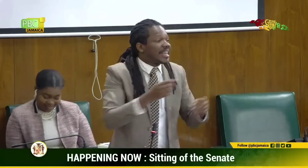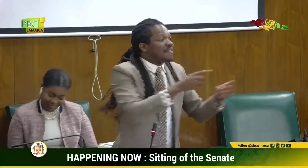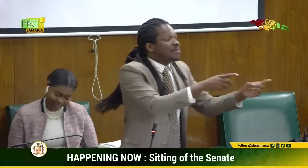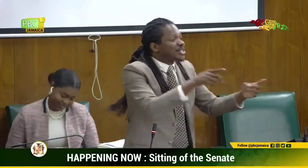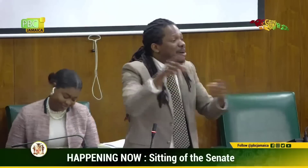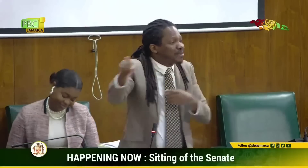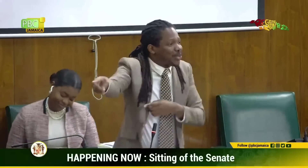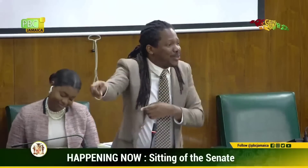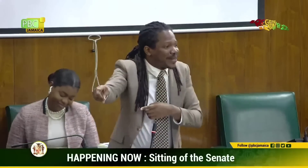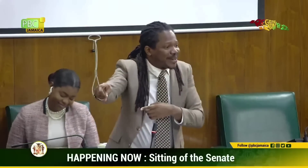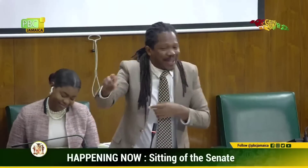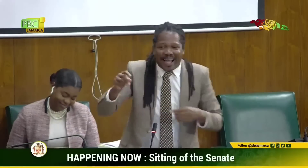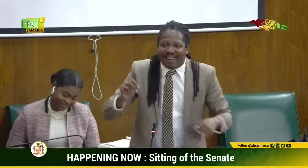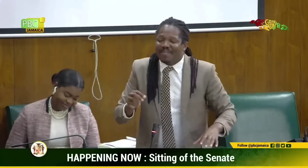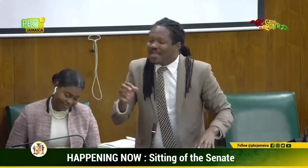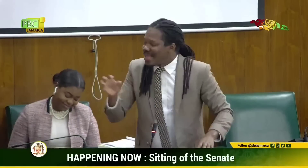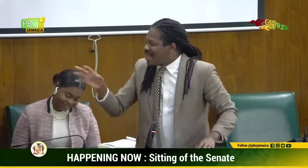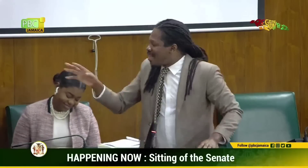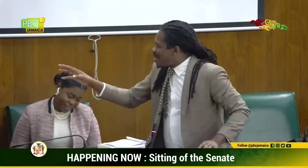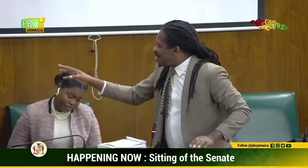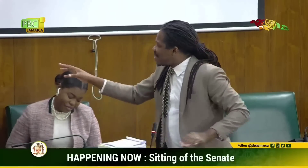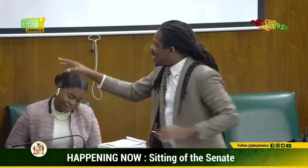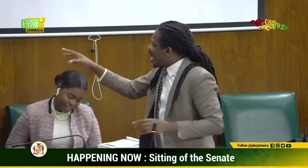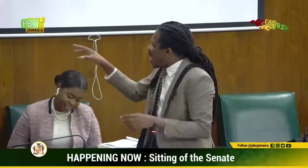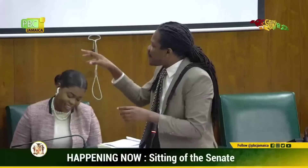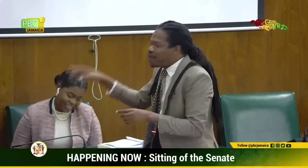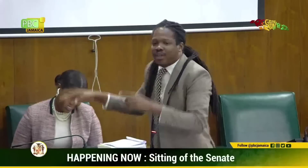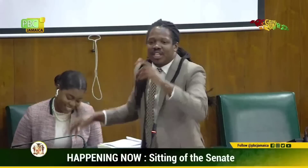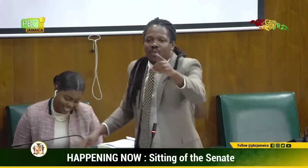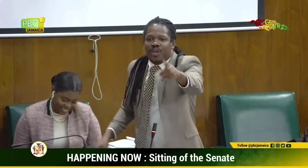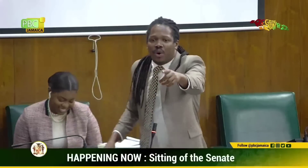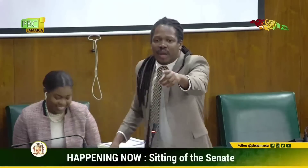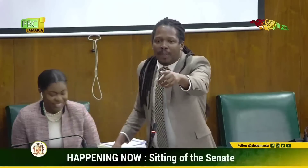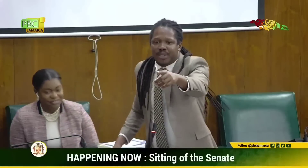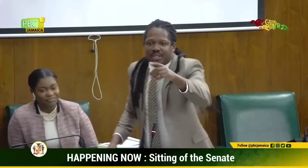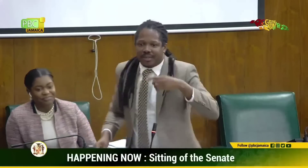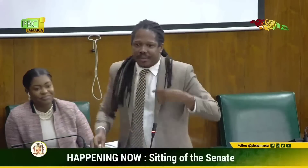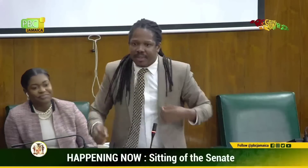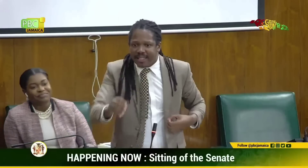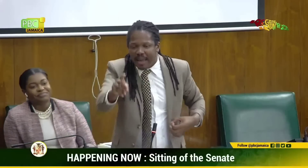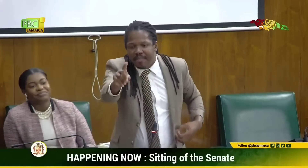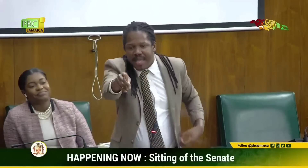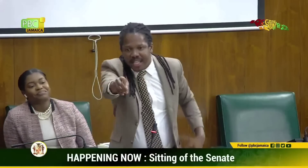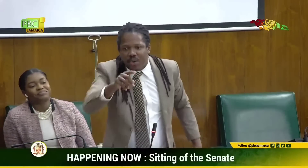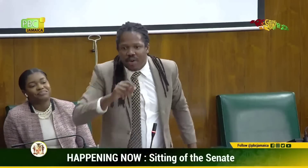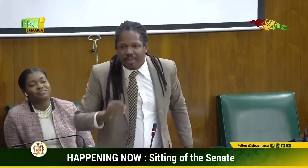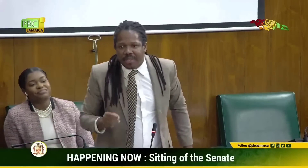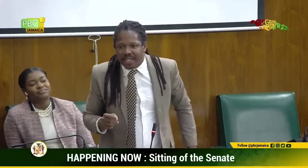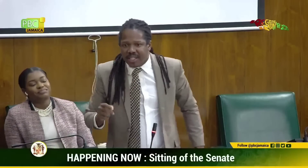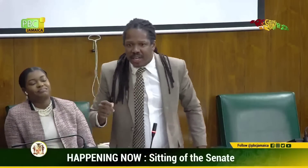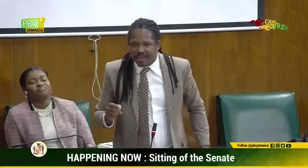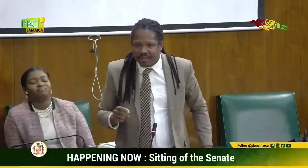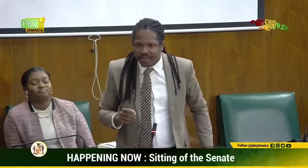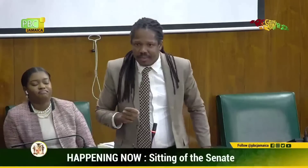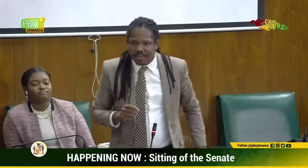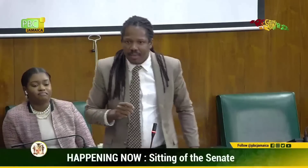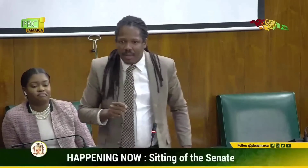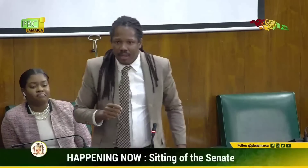And give him some too with the way up. There are 14 without a person that can make equal